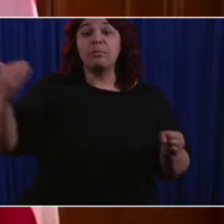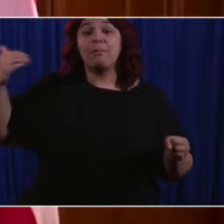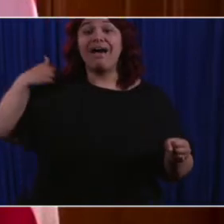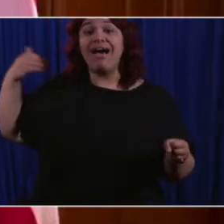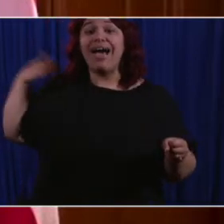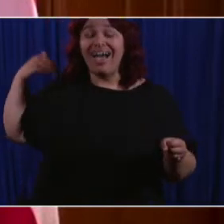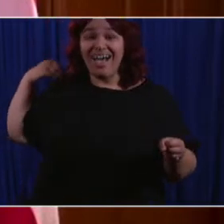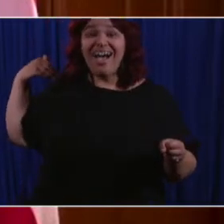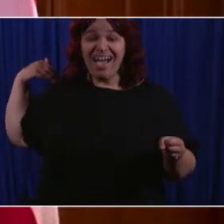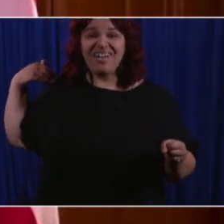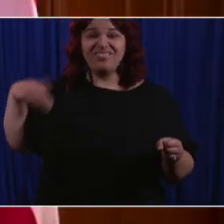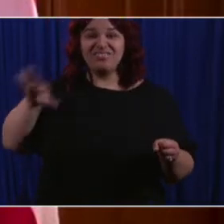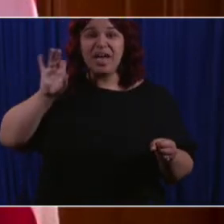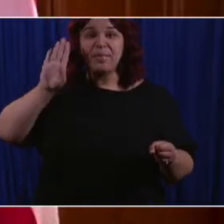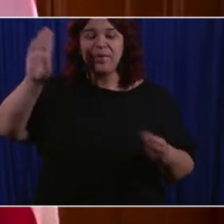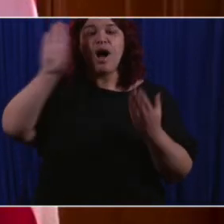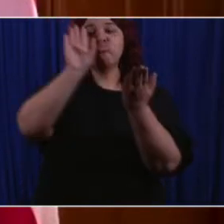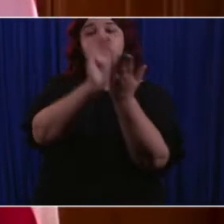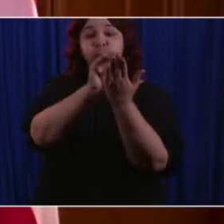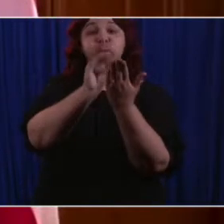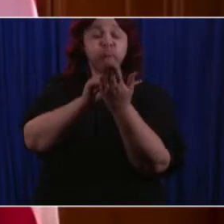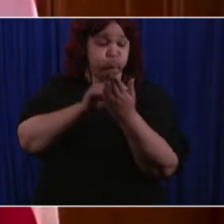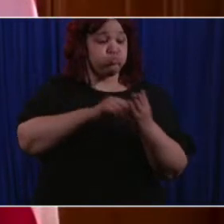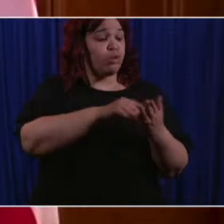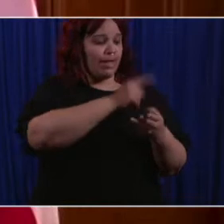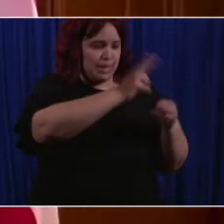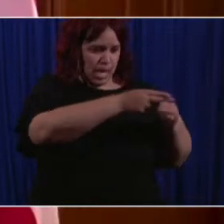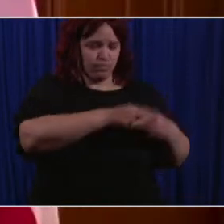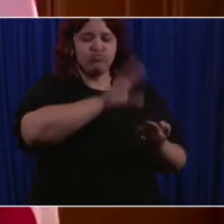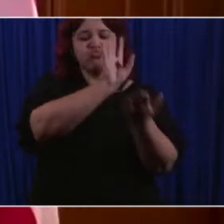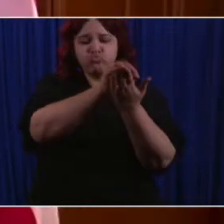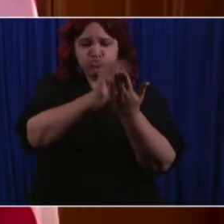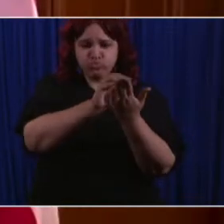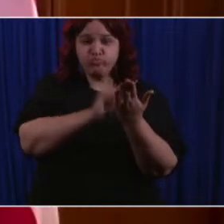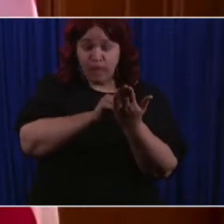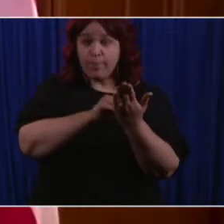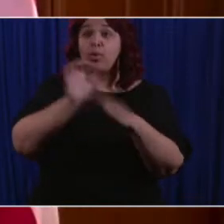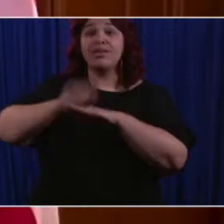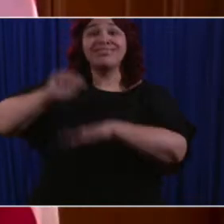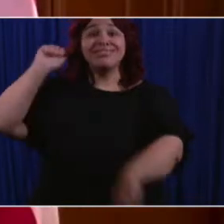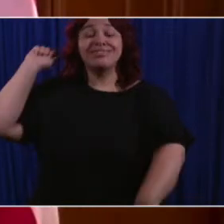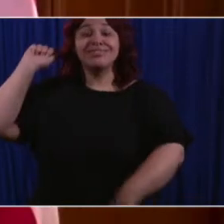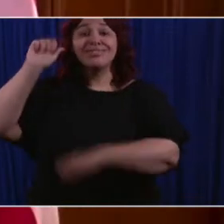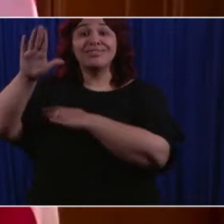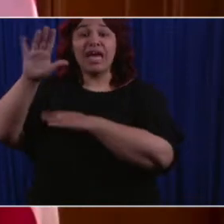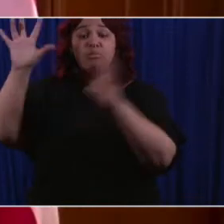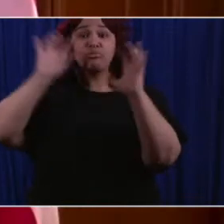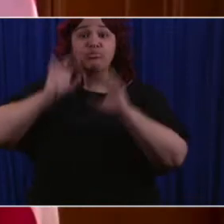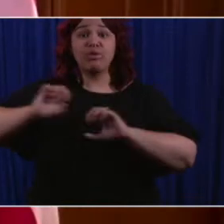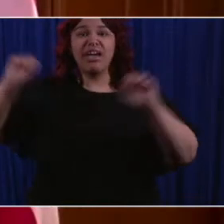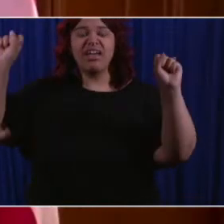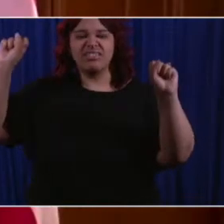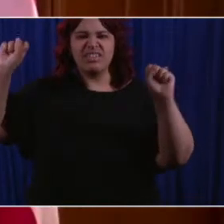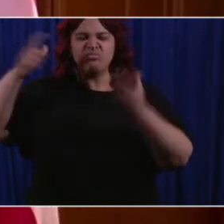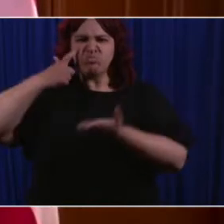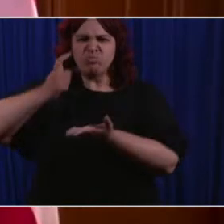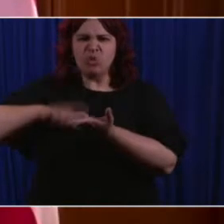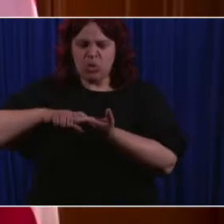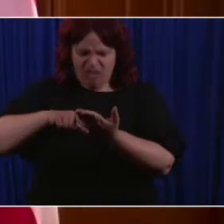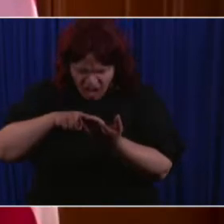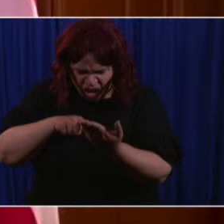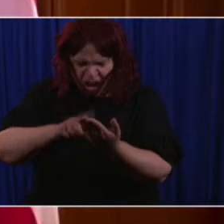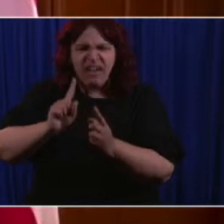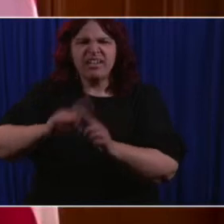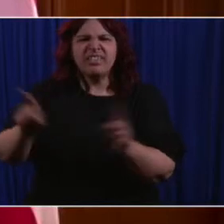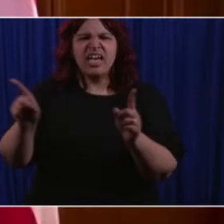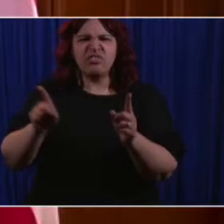passed and was on its way to President Biden's desk, Ohio townships, along with a few other states, had been removed. I